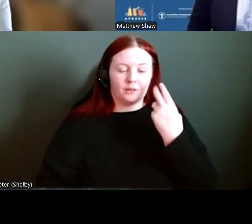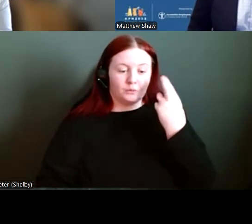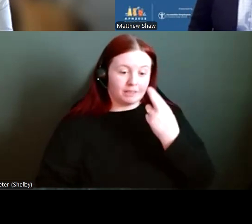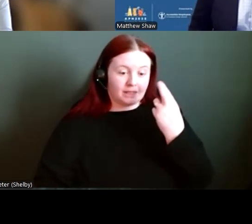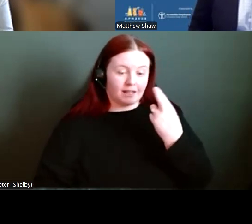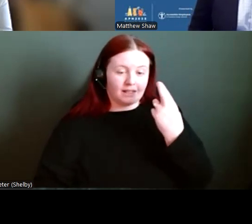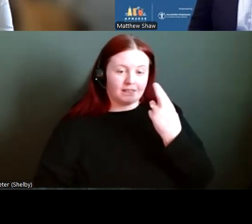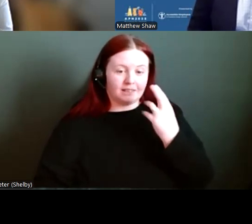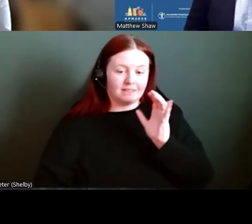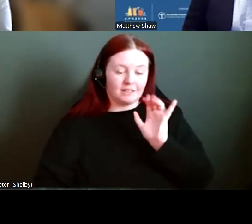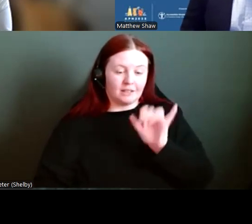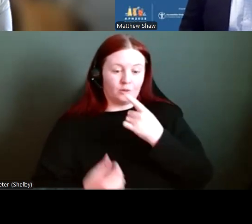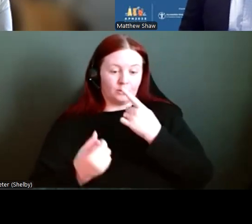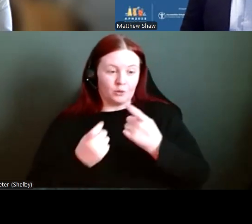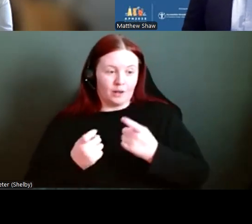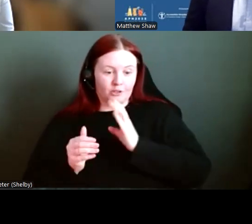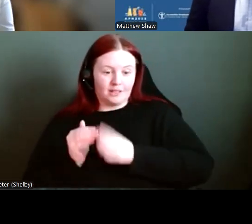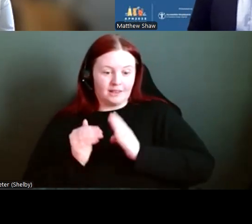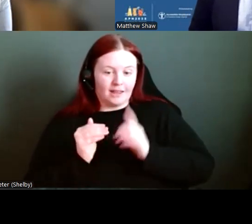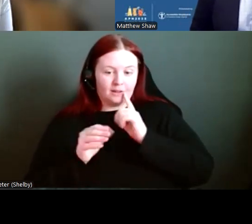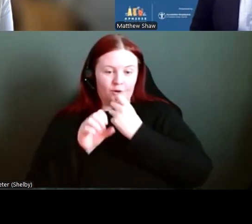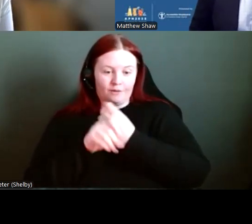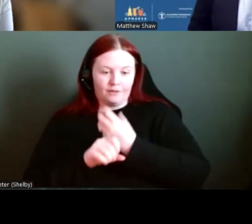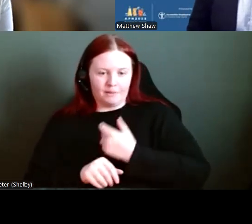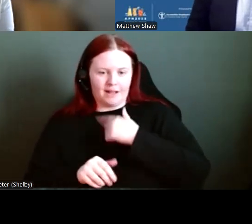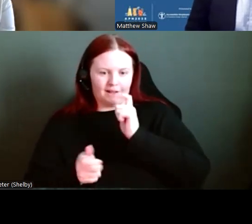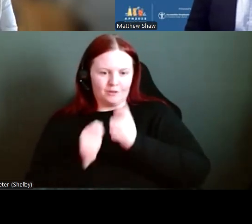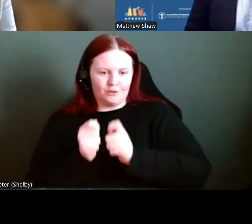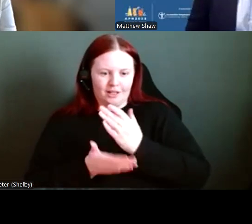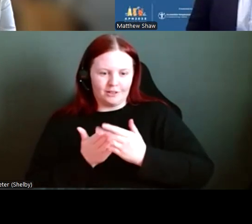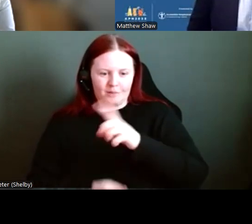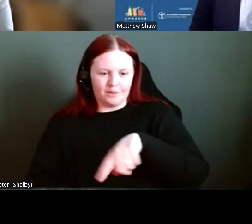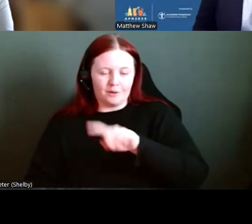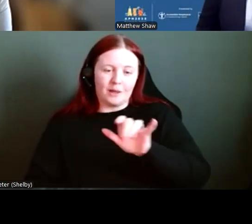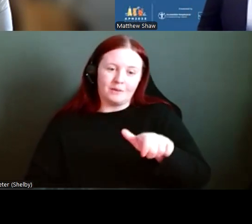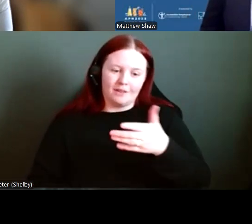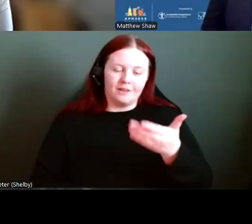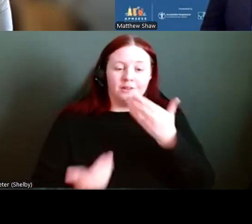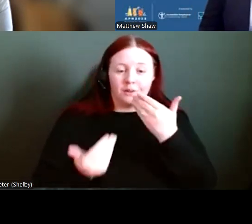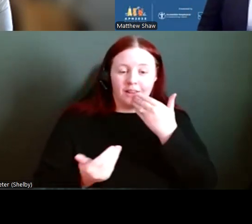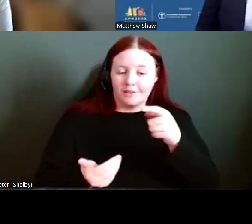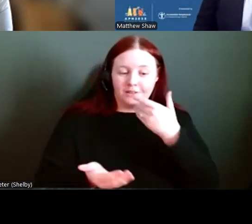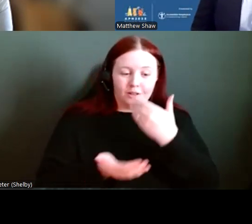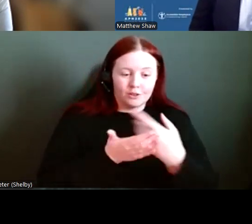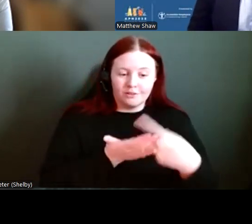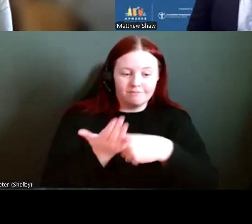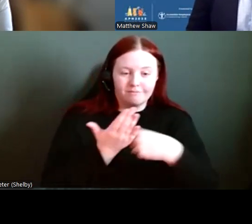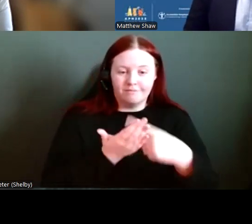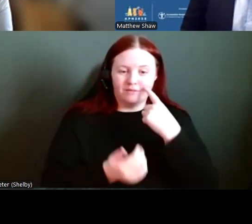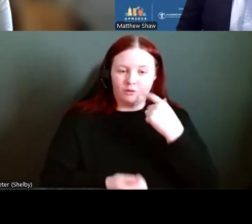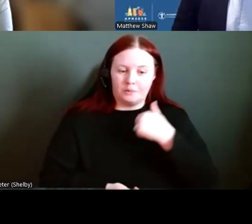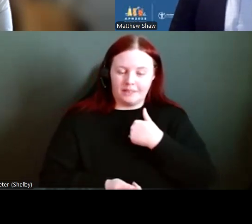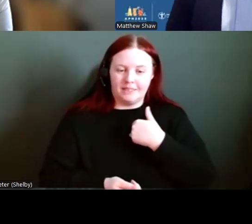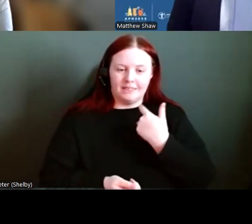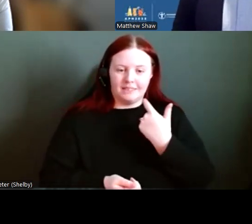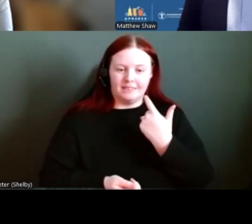at the end, I need to change some of those. So that was the other thing. So thank you all. This is a great conversation for me to put my money